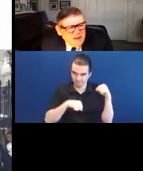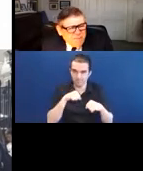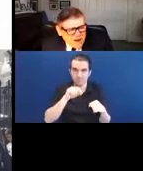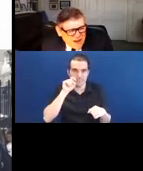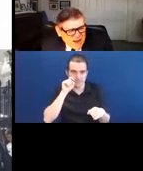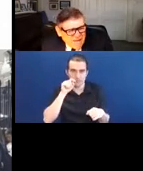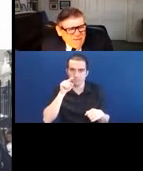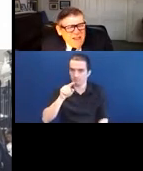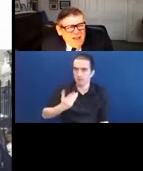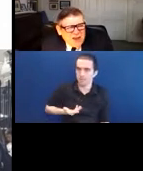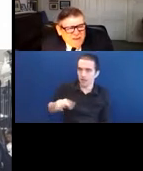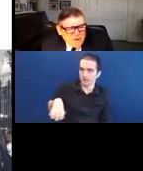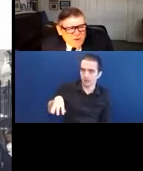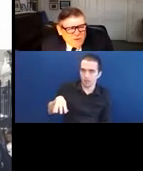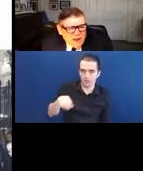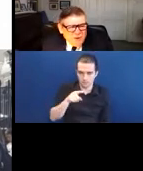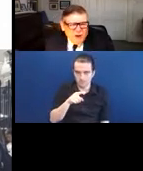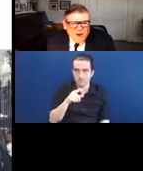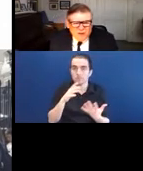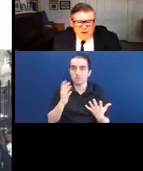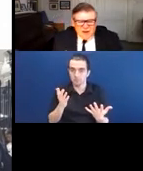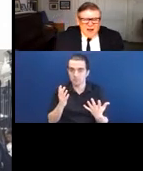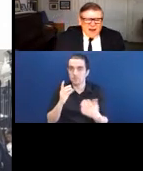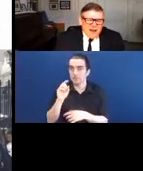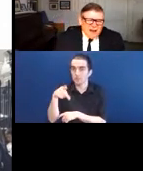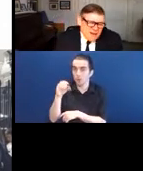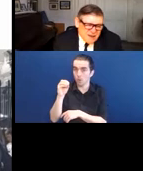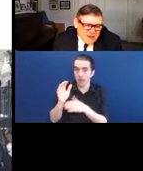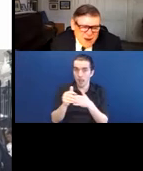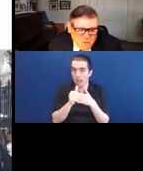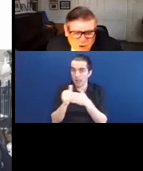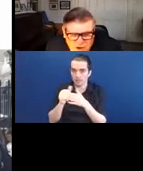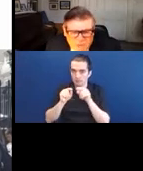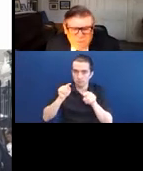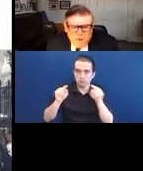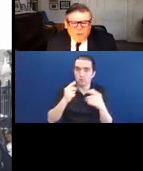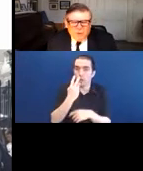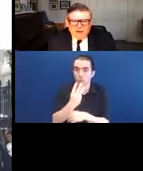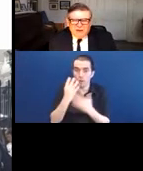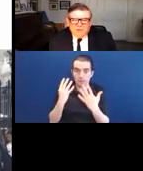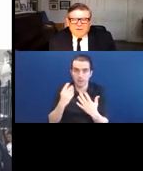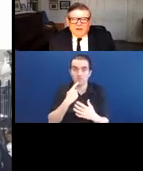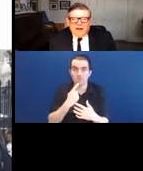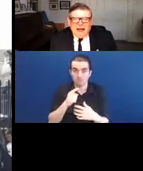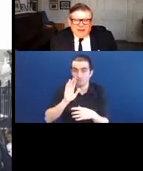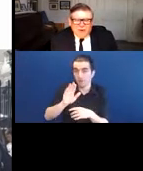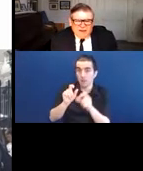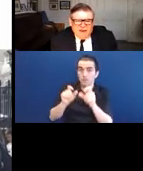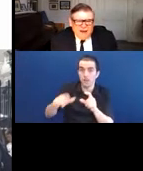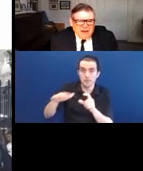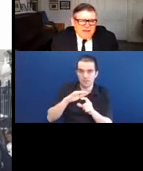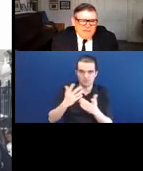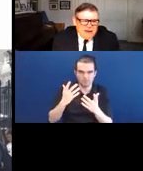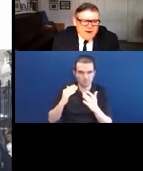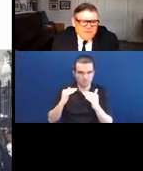So it's pretty clear from surveys all around the world, and the global monitoring report that we mentioned towards the beginning had